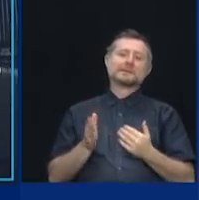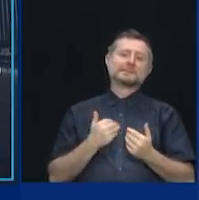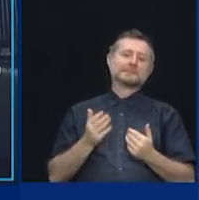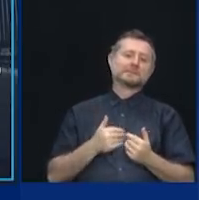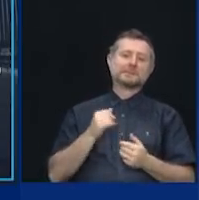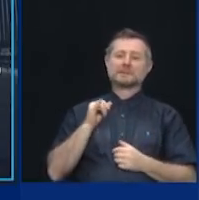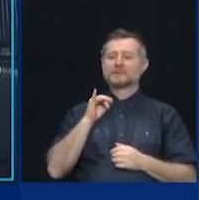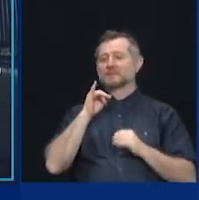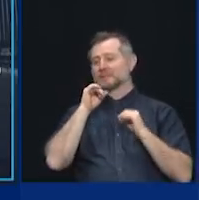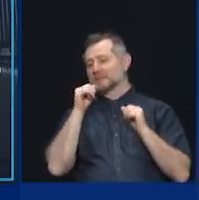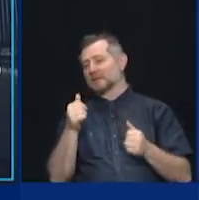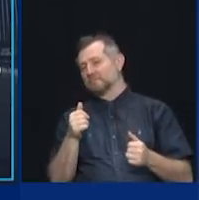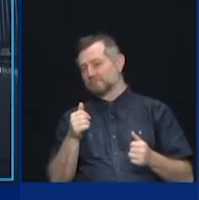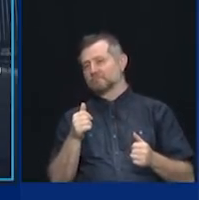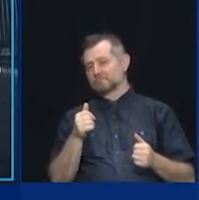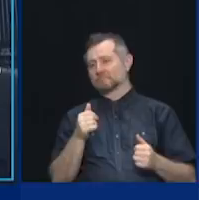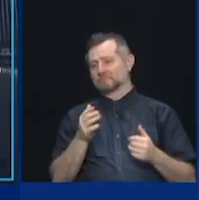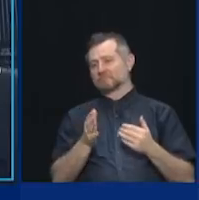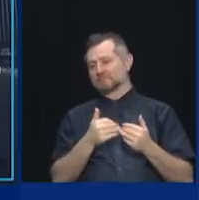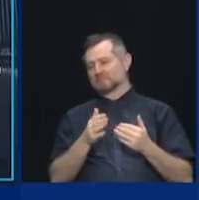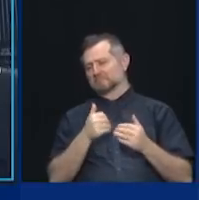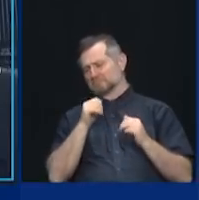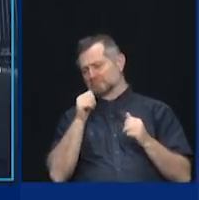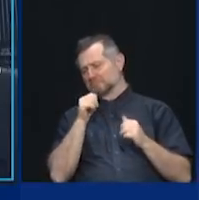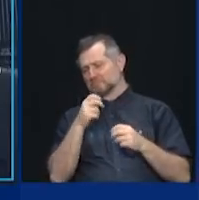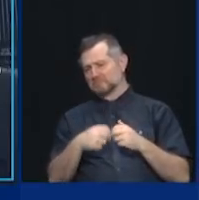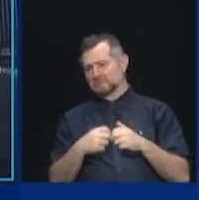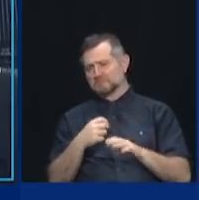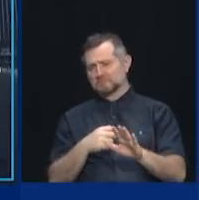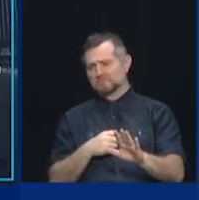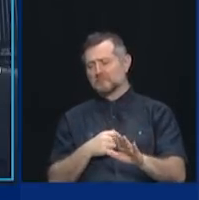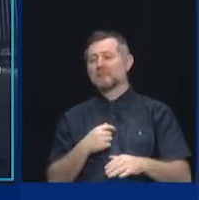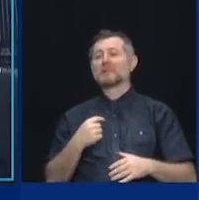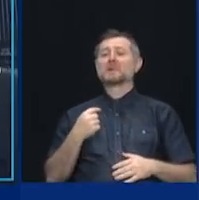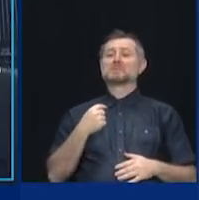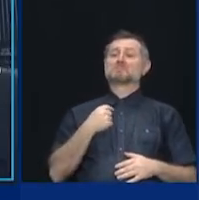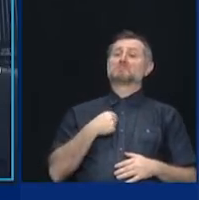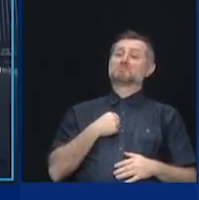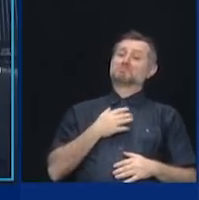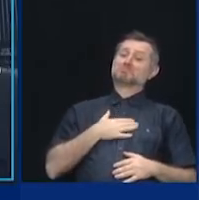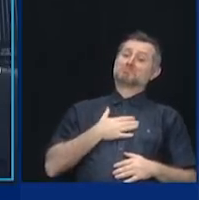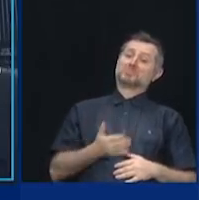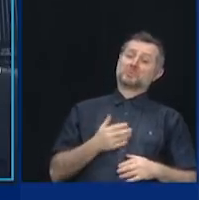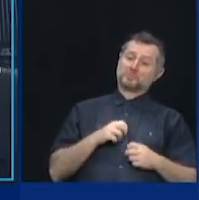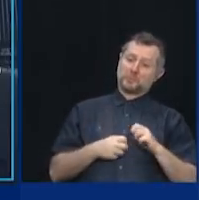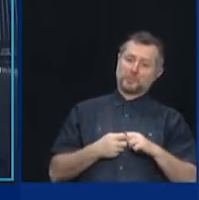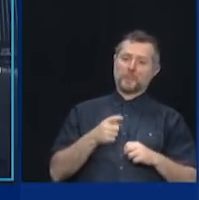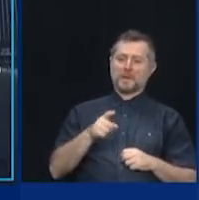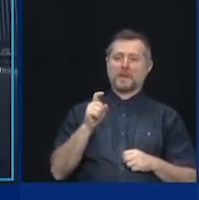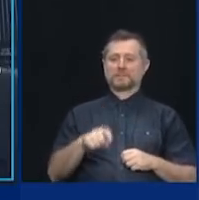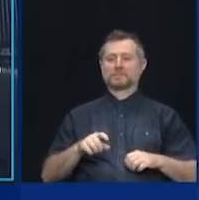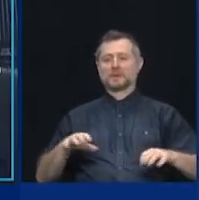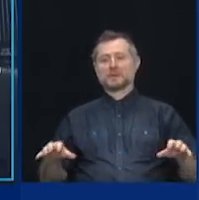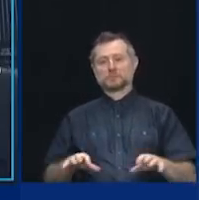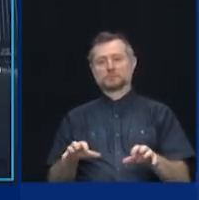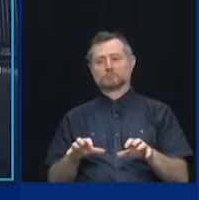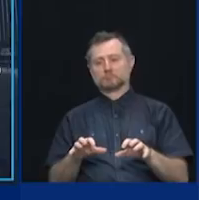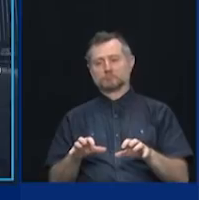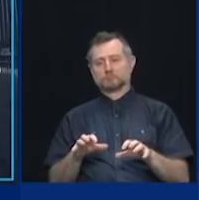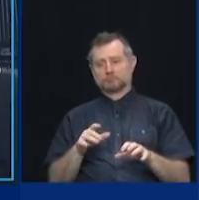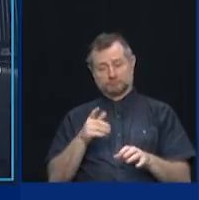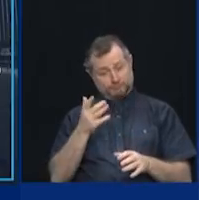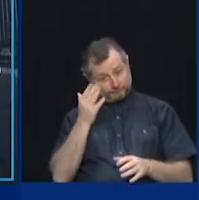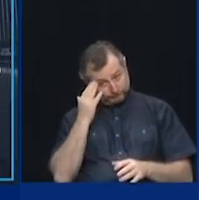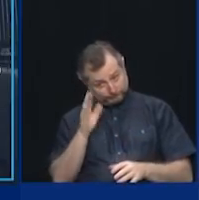in life, Because if you admit the problem, then you actually have to do something about it. Well, we're going to